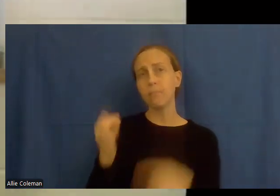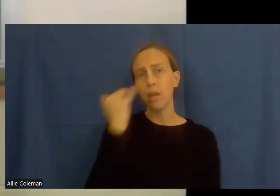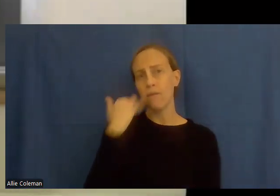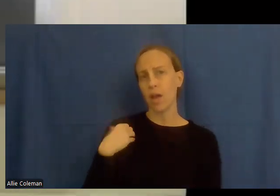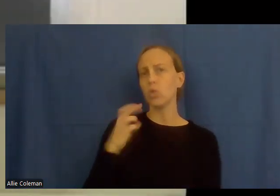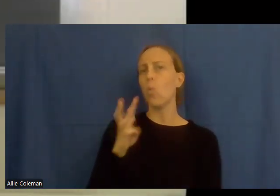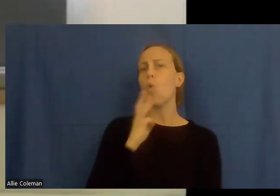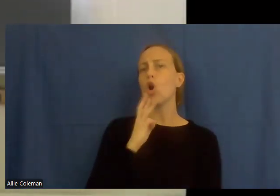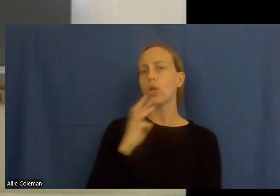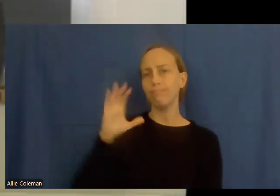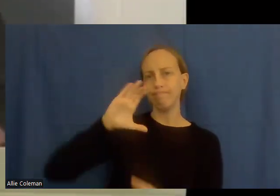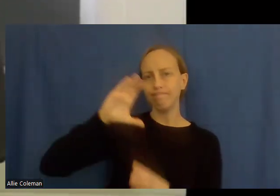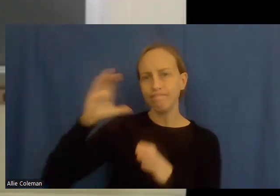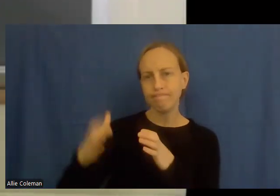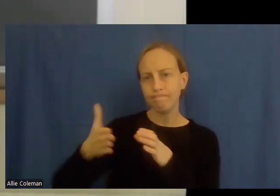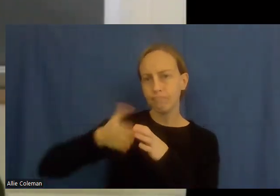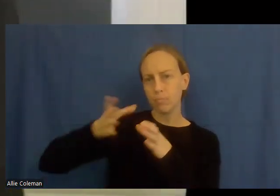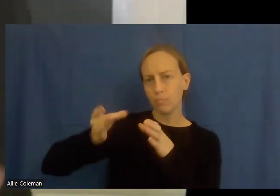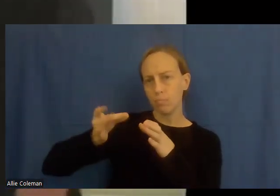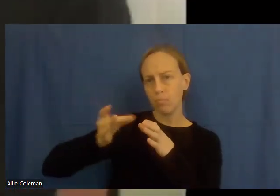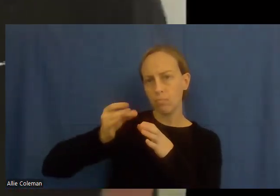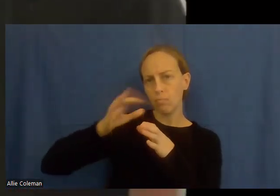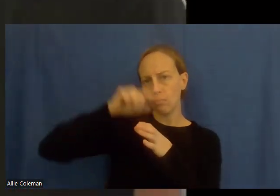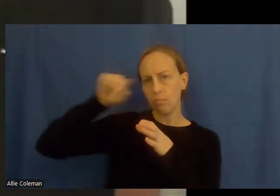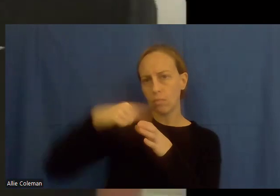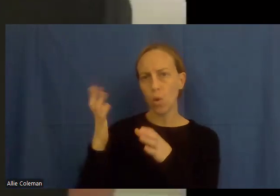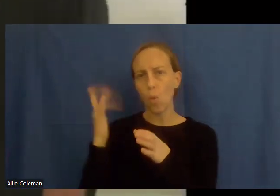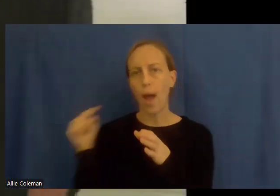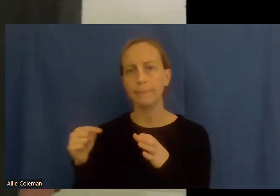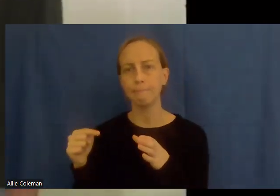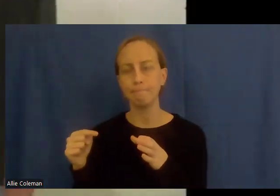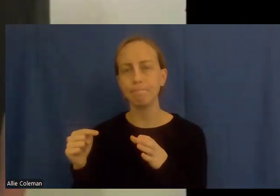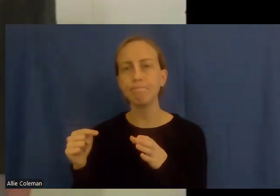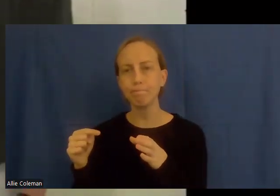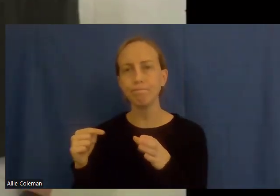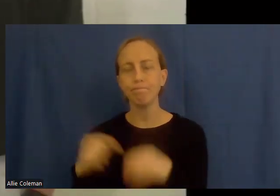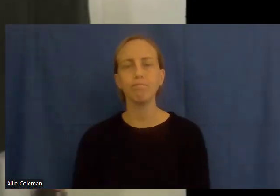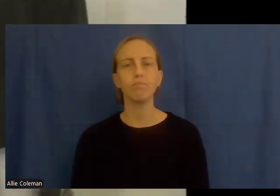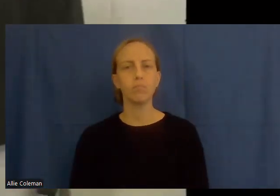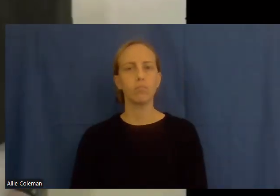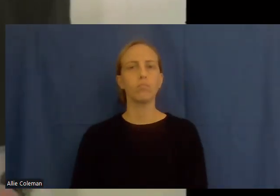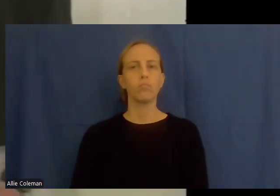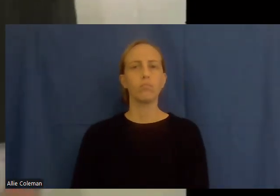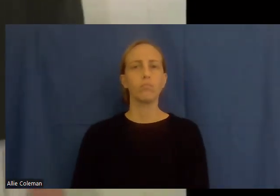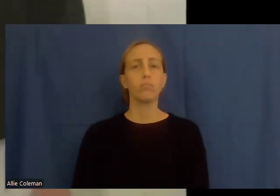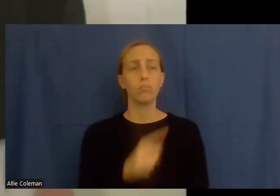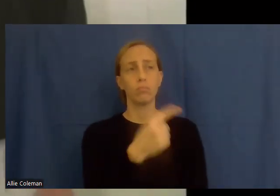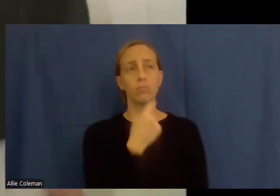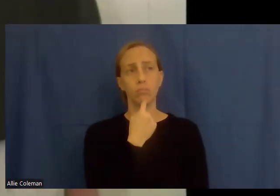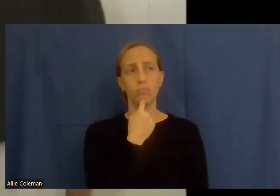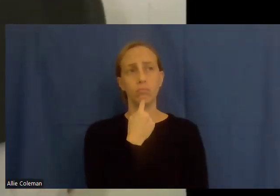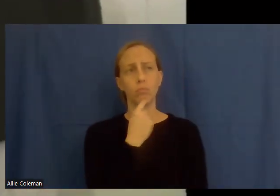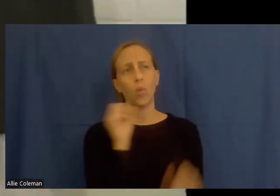of it. Why does this have water on the outside of this Pepsi can? It's like cooler on the inside and warmer on the